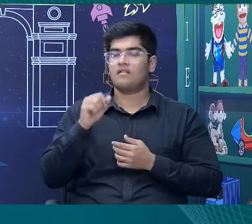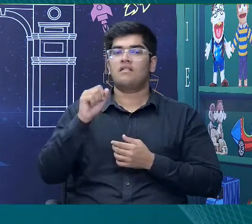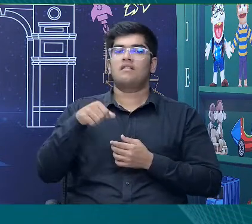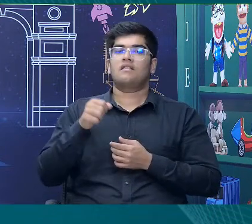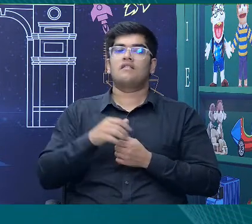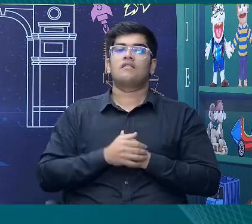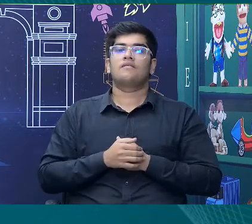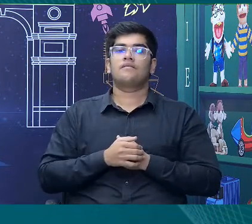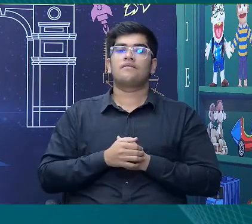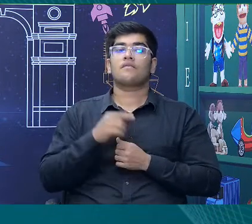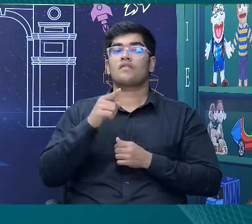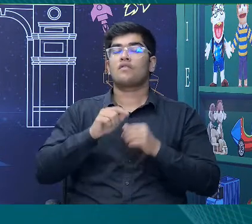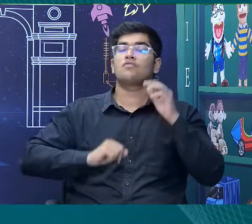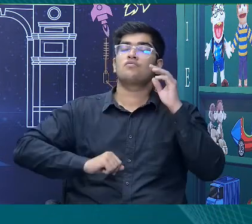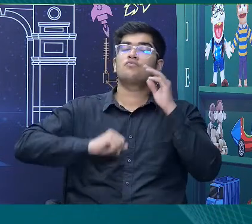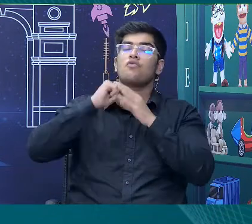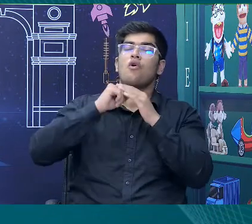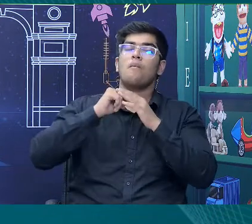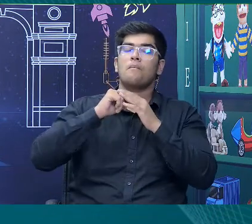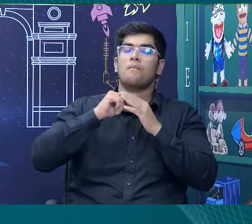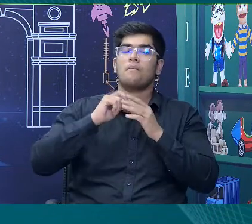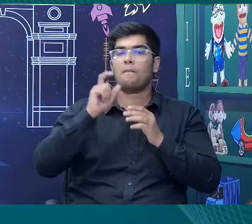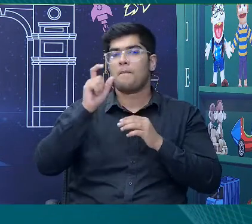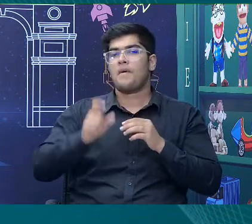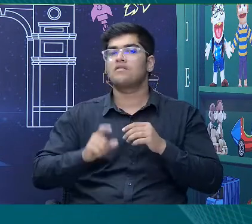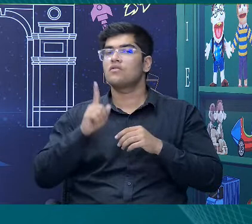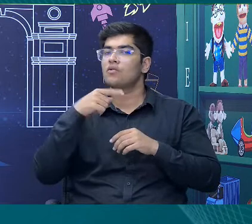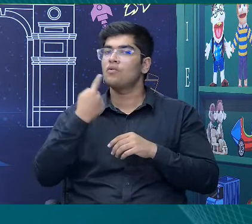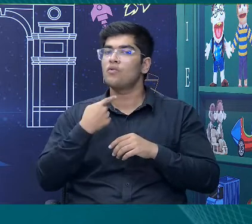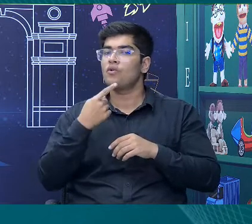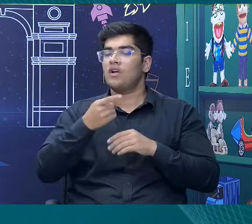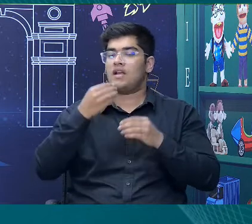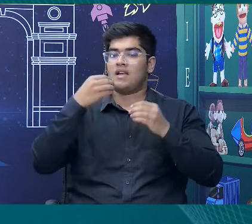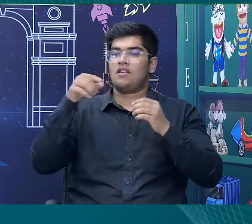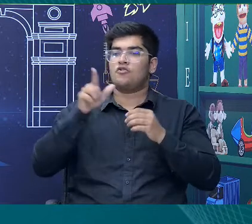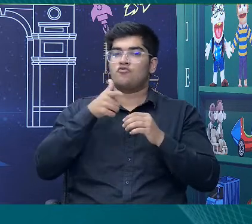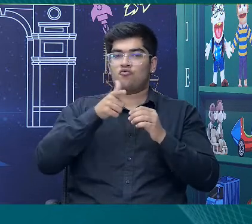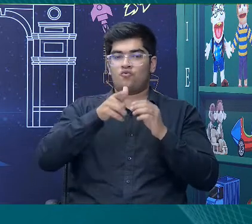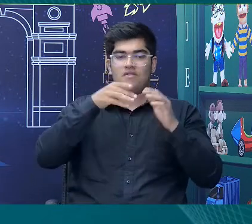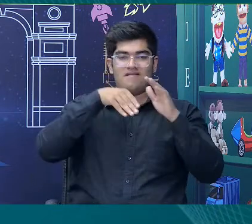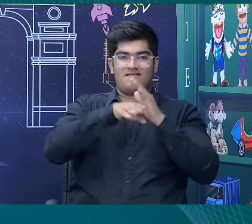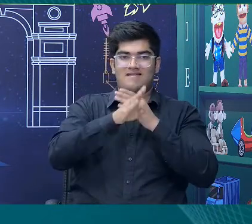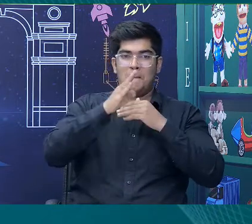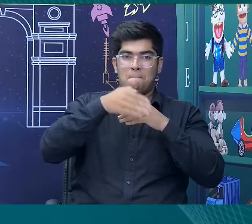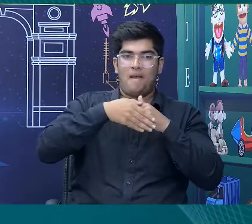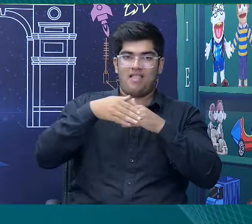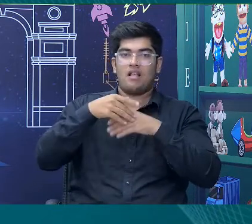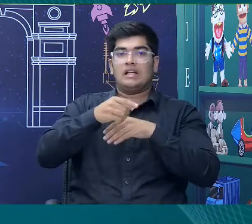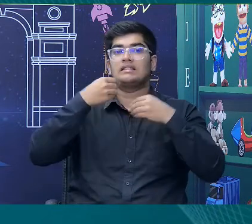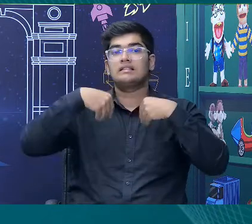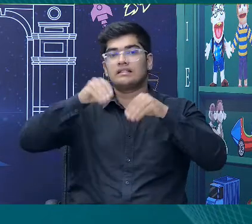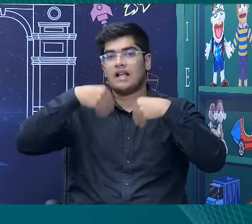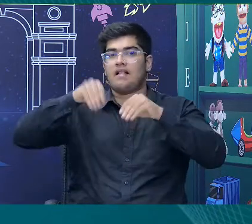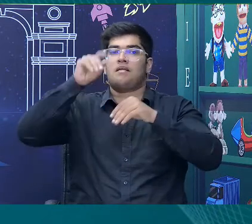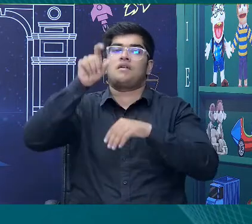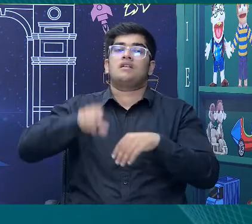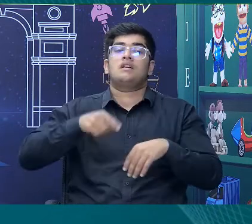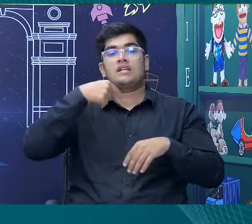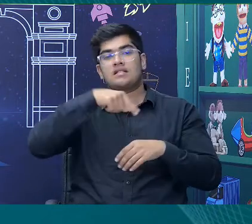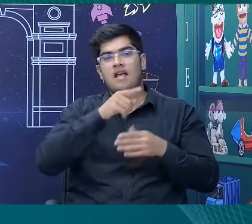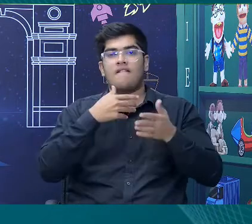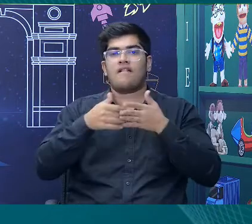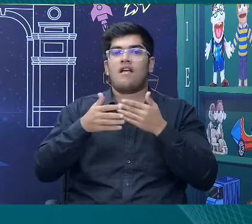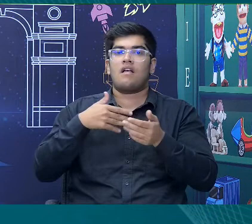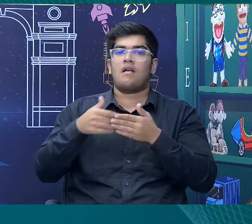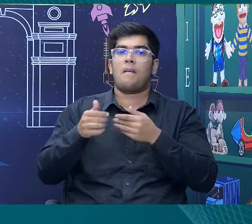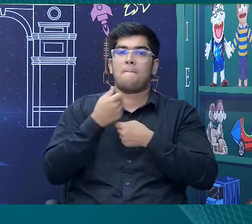the primary character, the protagonist of the story, is this rat trap seller. Now this man, he makes rat